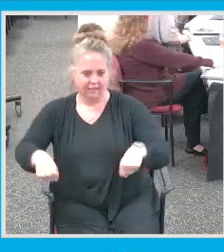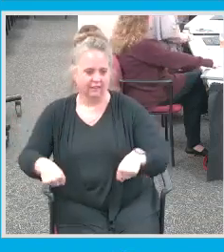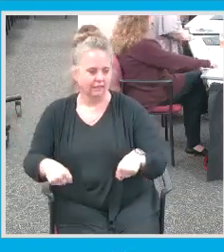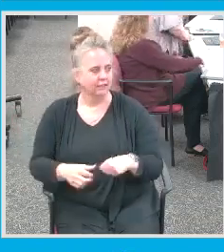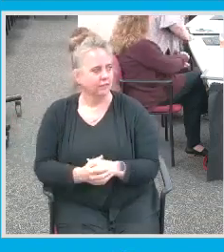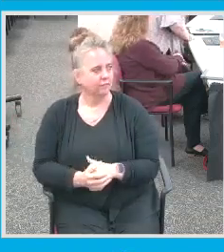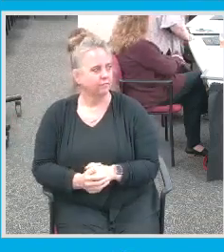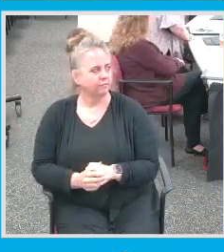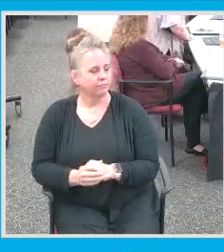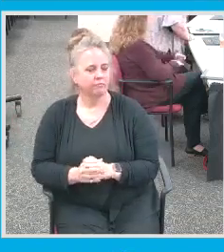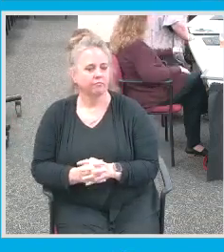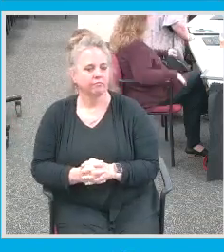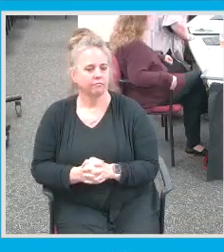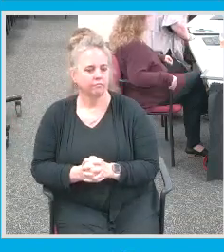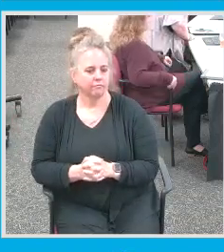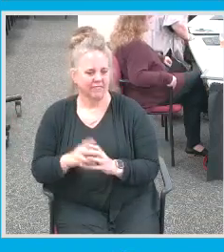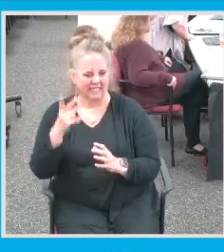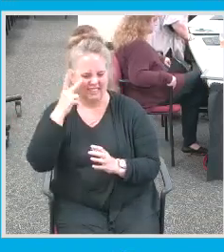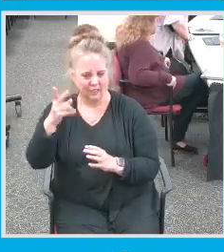we'll see you all next month.